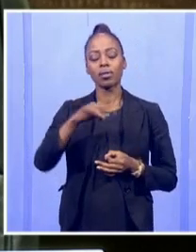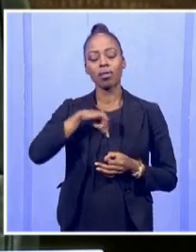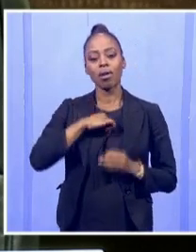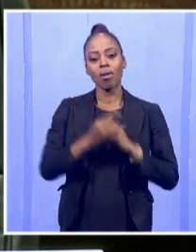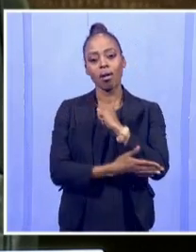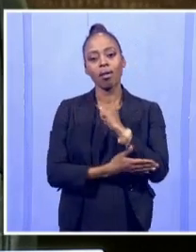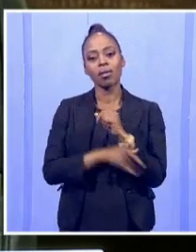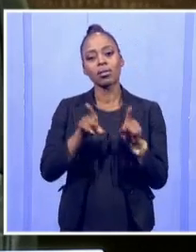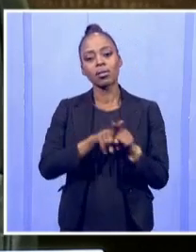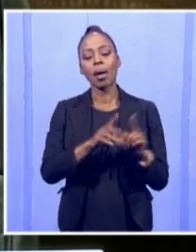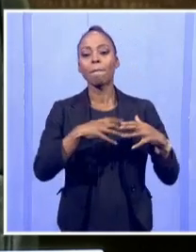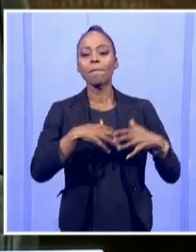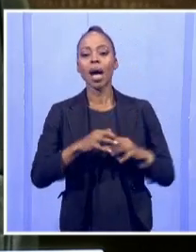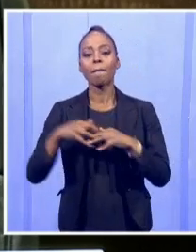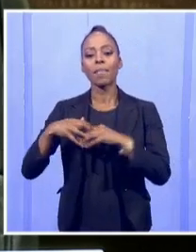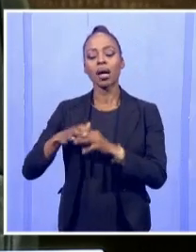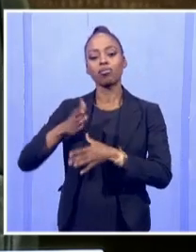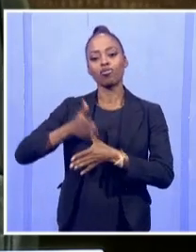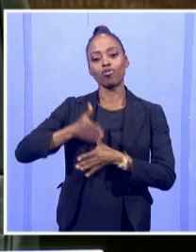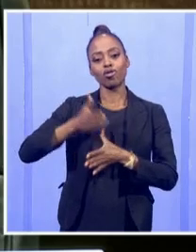jobs. To sum up,